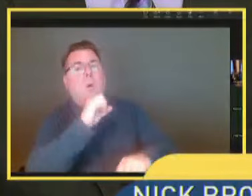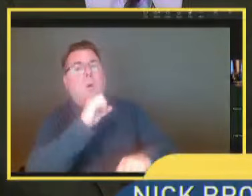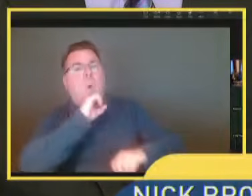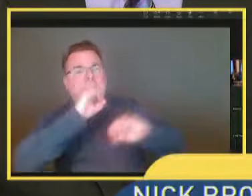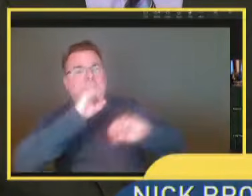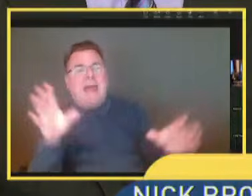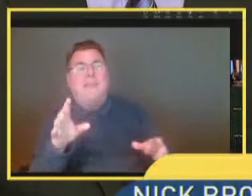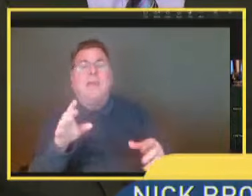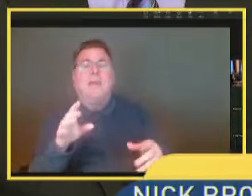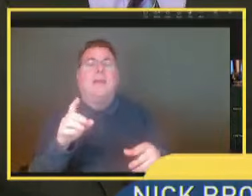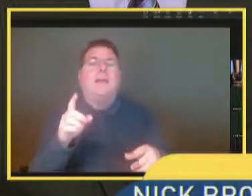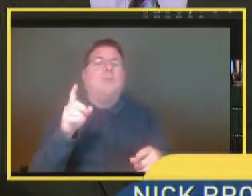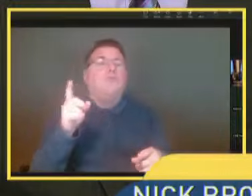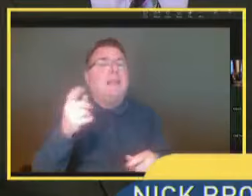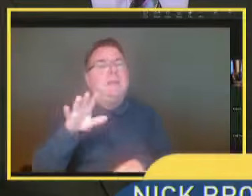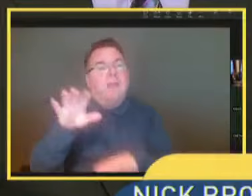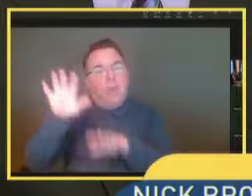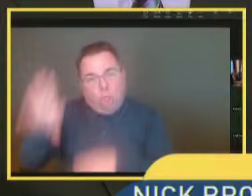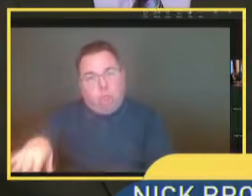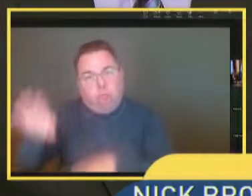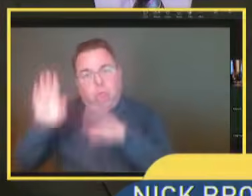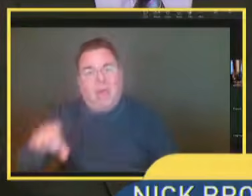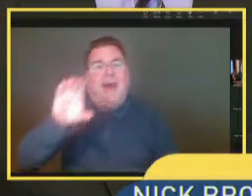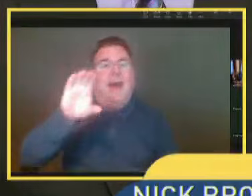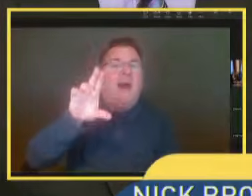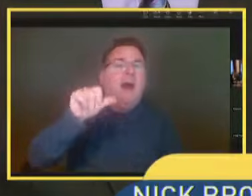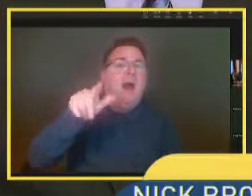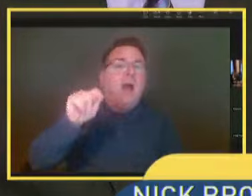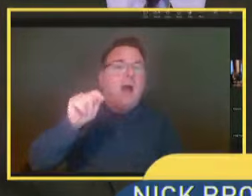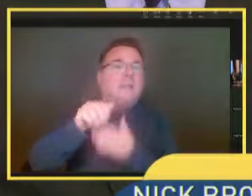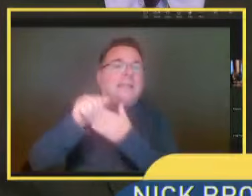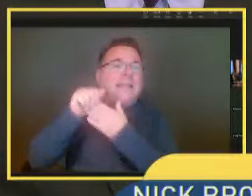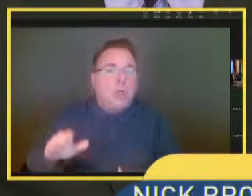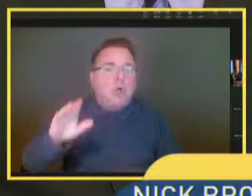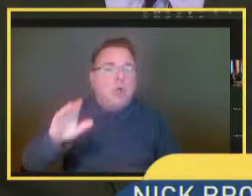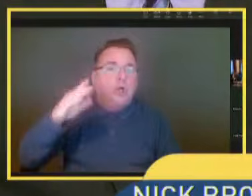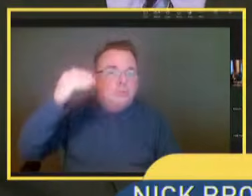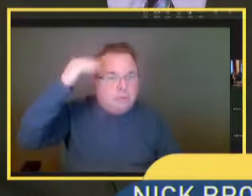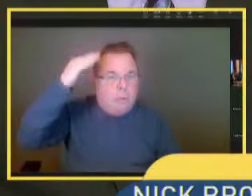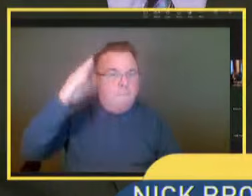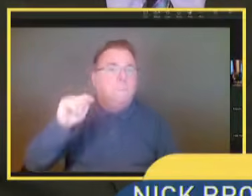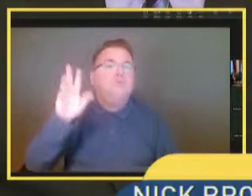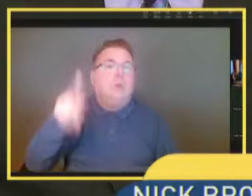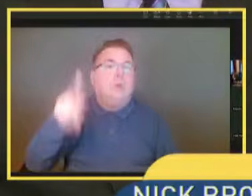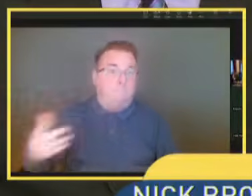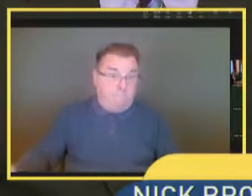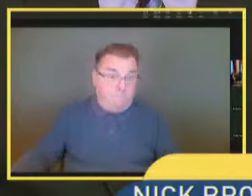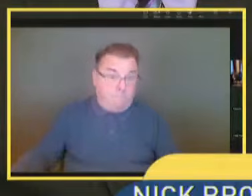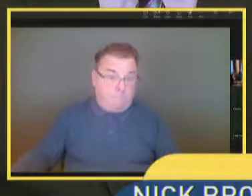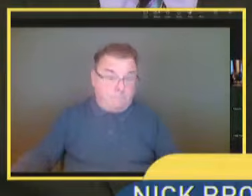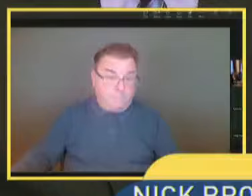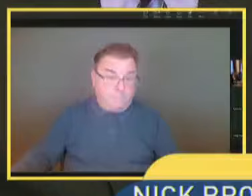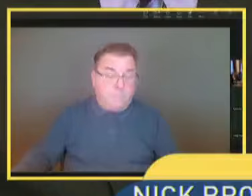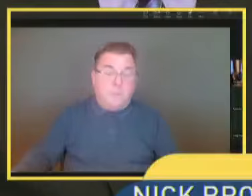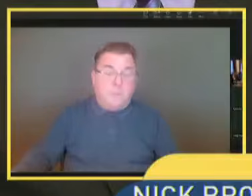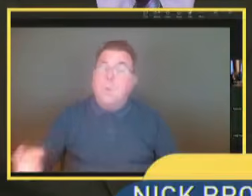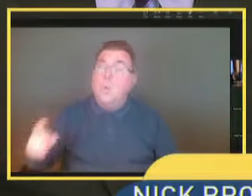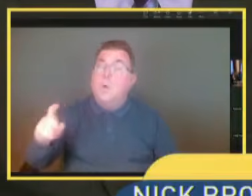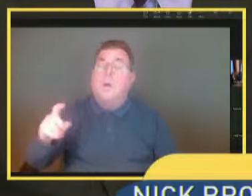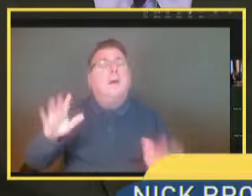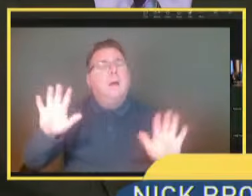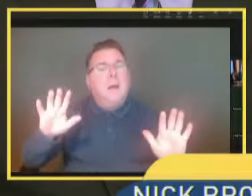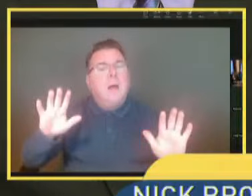here today, because they have operated at a different level. We need immigration enforcement in this country, from my